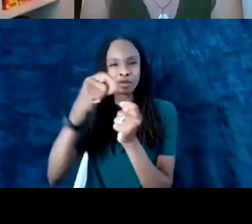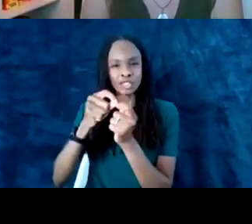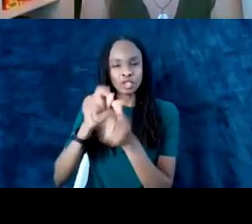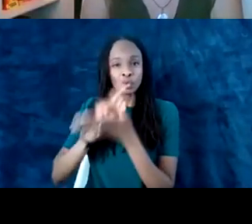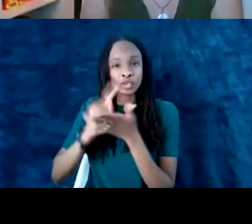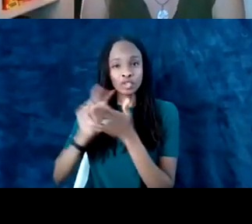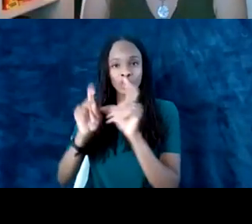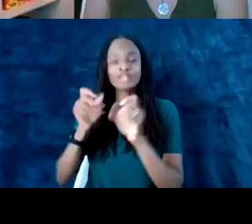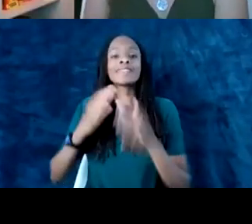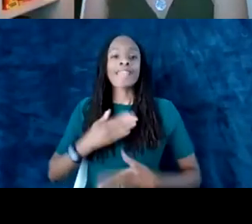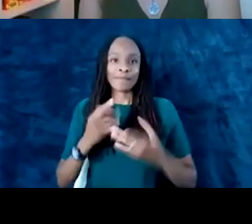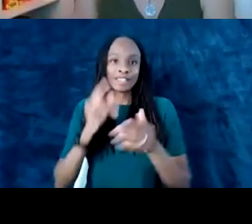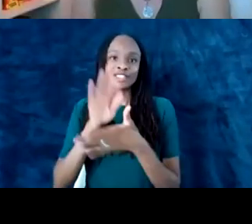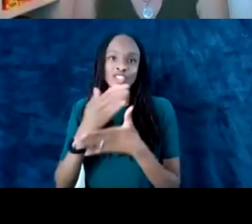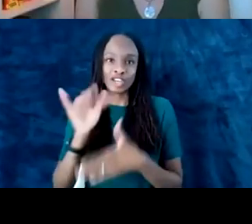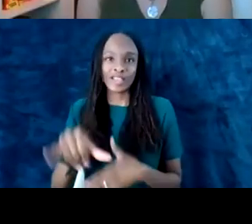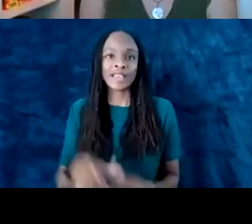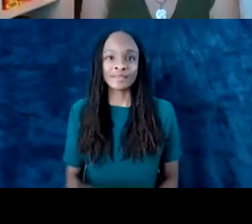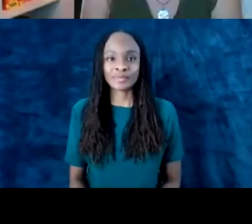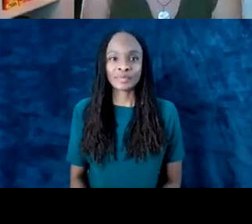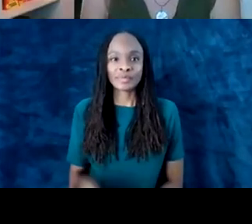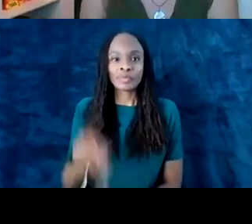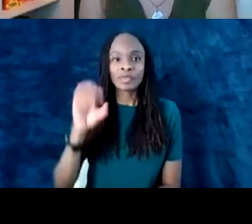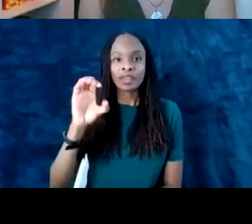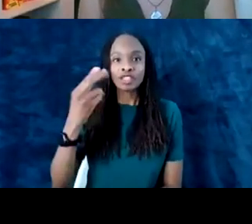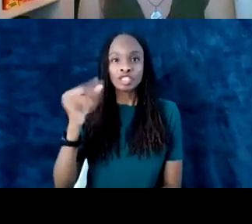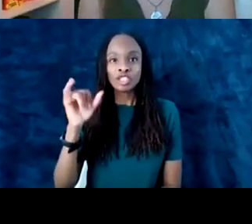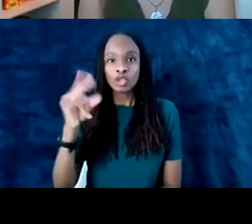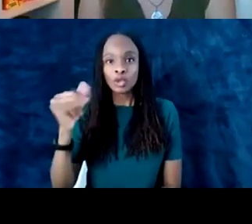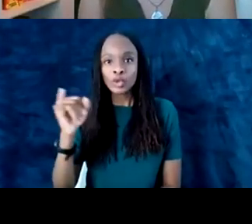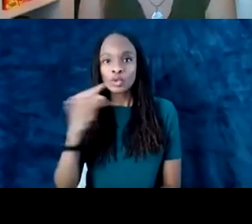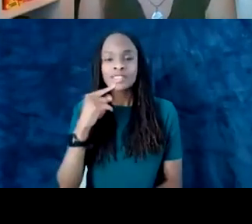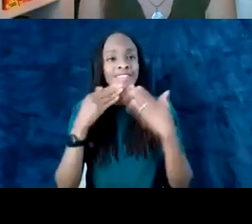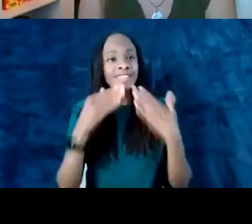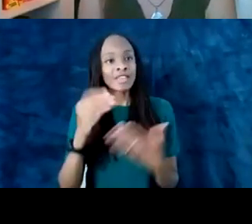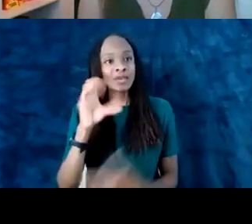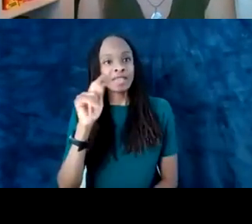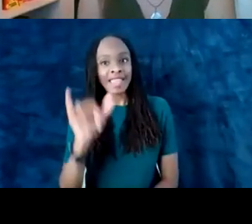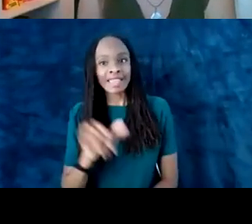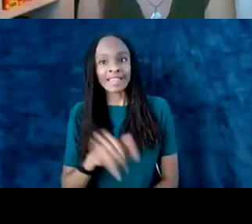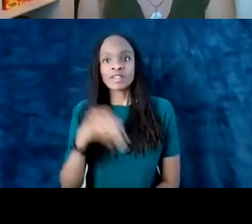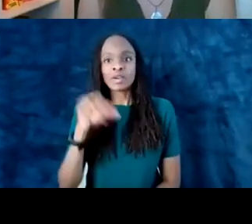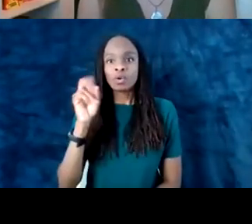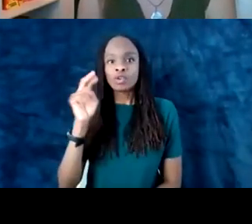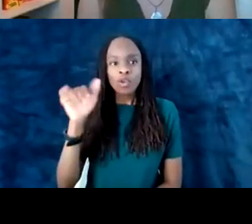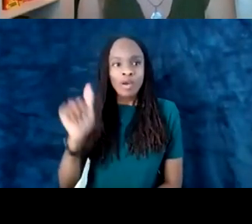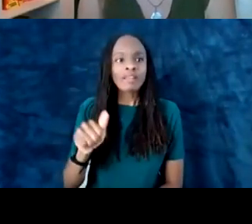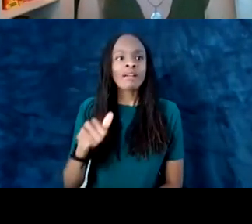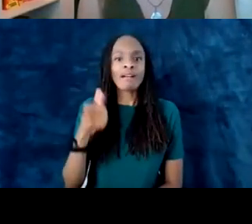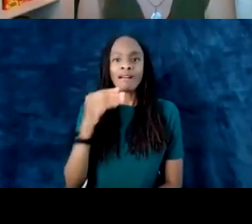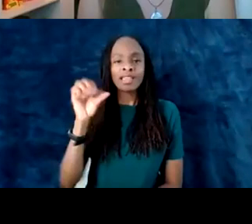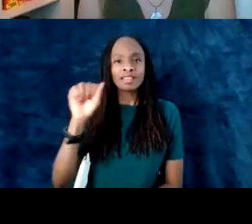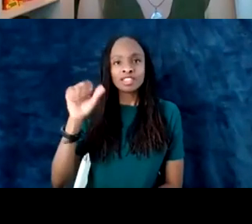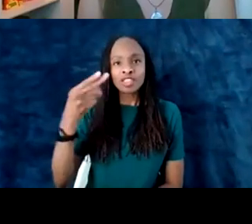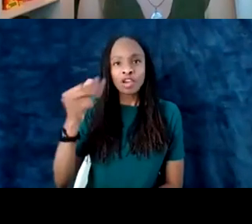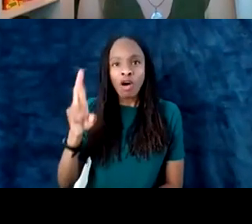happy to share that. Thank you, Caty. And, you know, Sonya, Lisa, and Sahar, you know, you've all engaged with research in